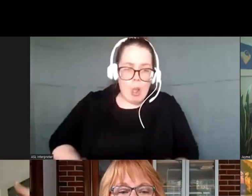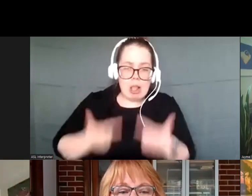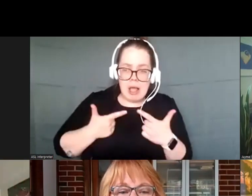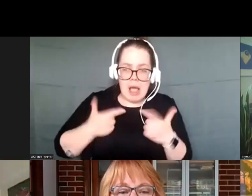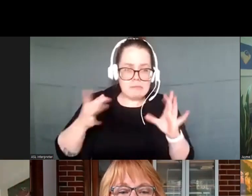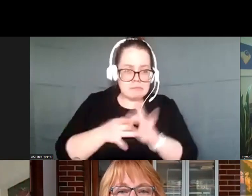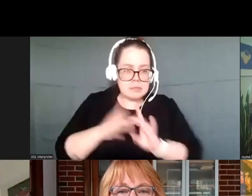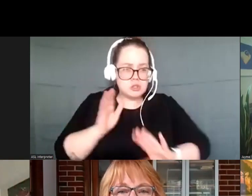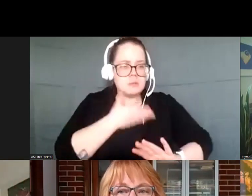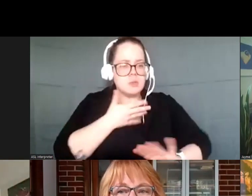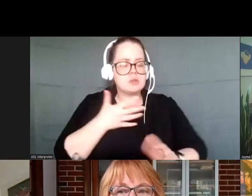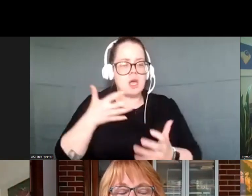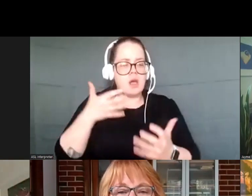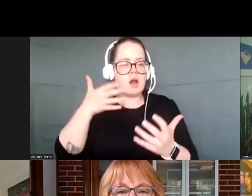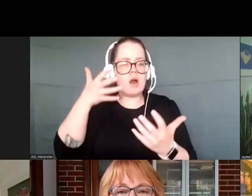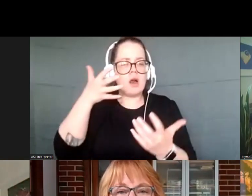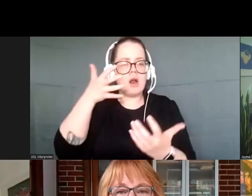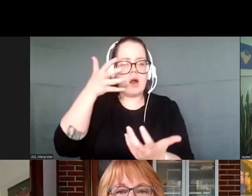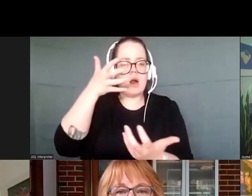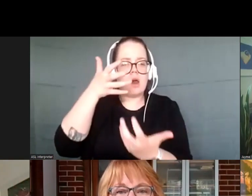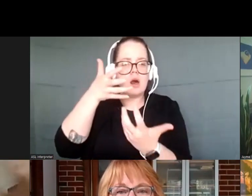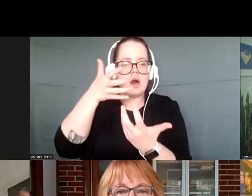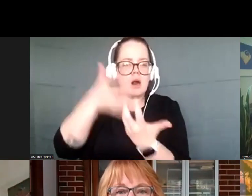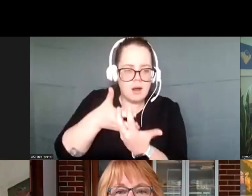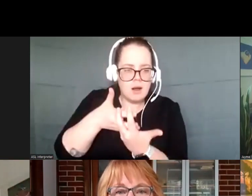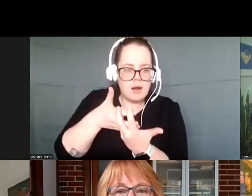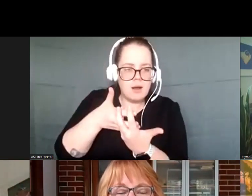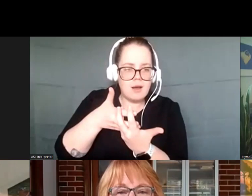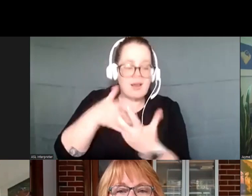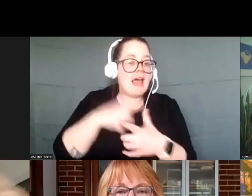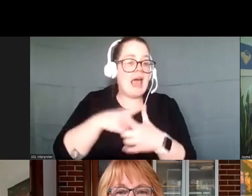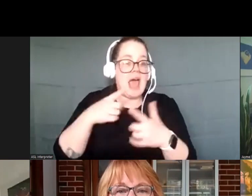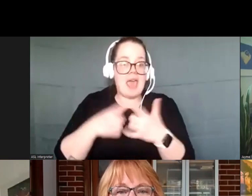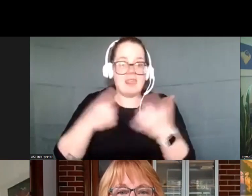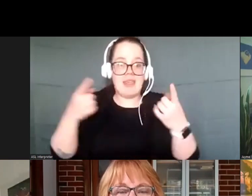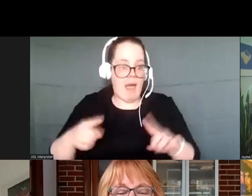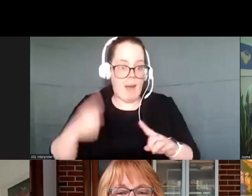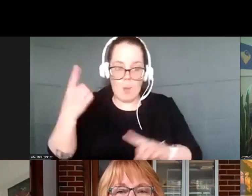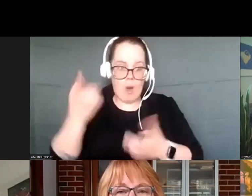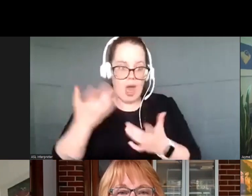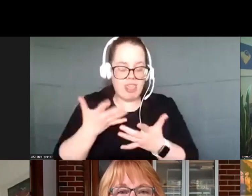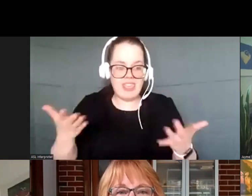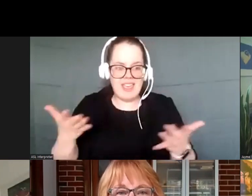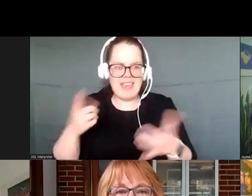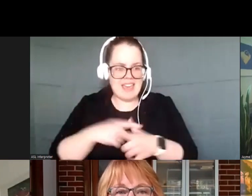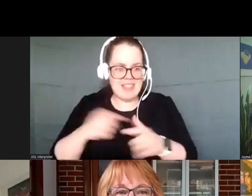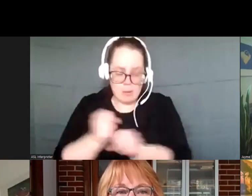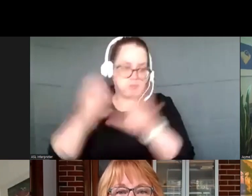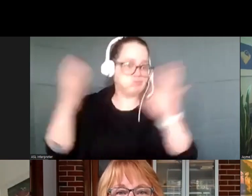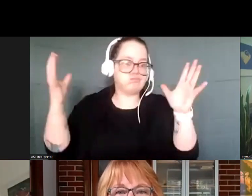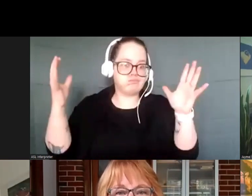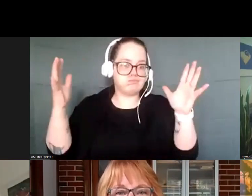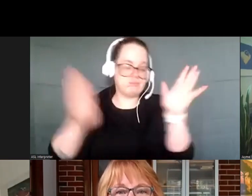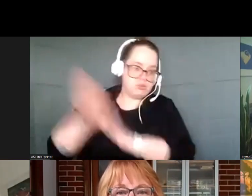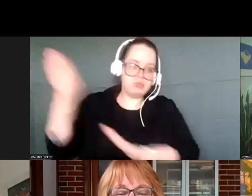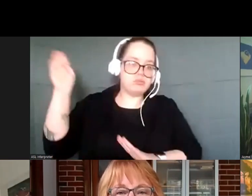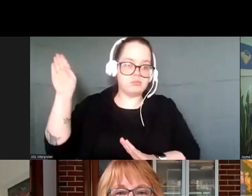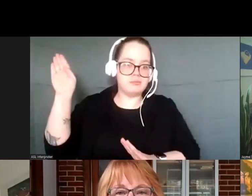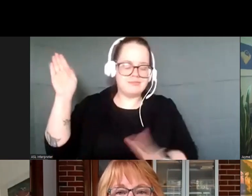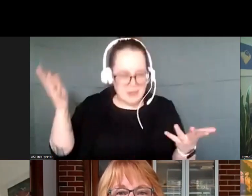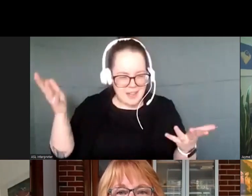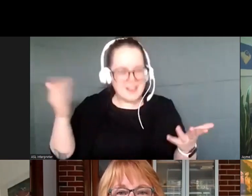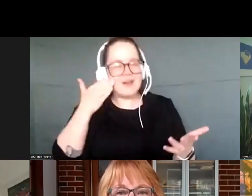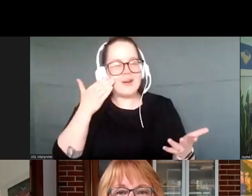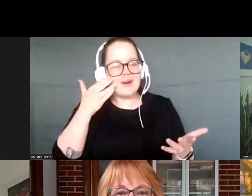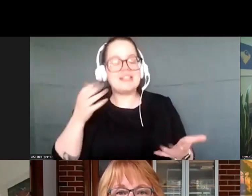kind of aligned. And then we got like Rinky Tanky and it just blew up and everything happened, you know what I mean? But it was all this kind of pushing